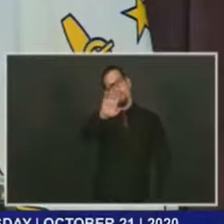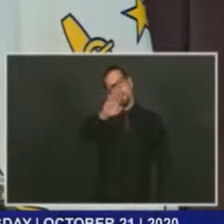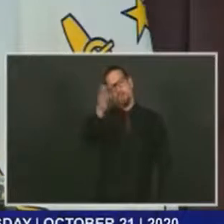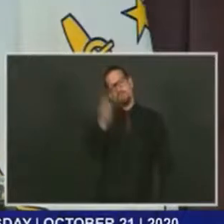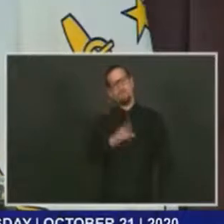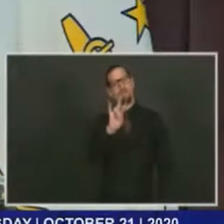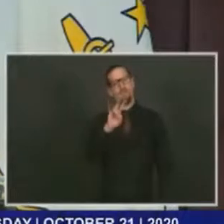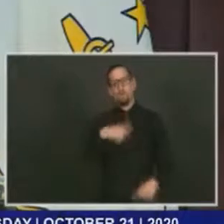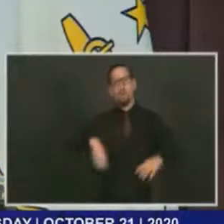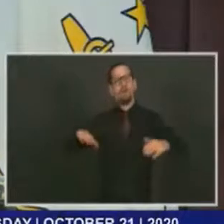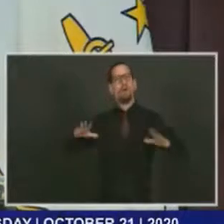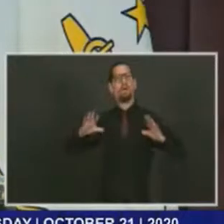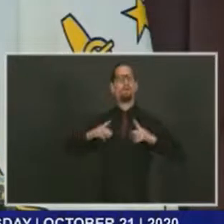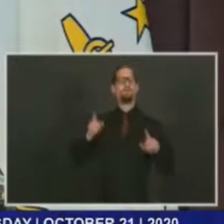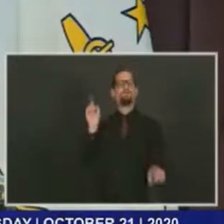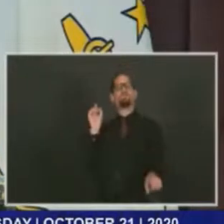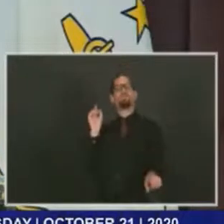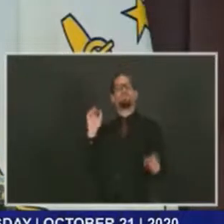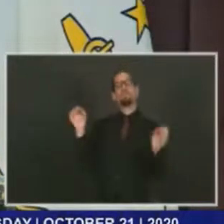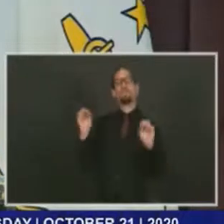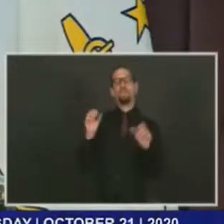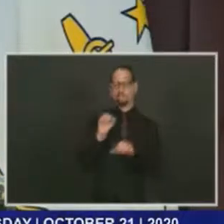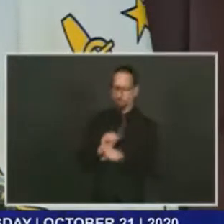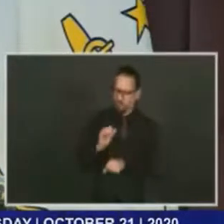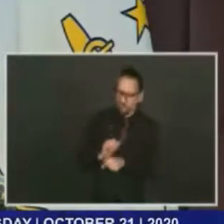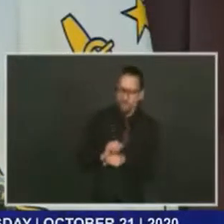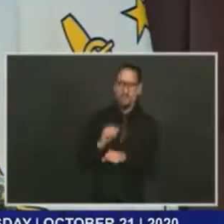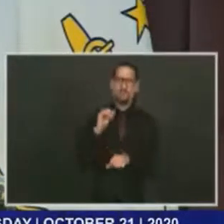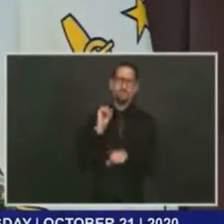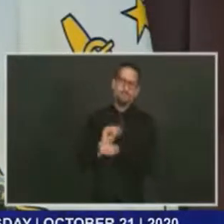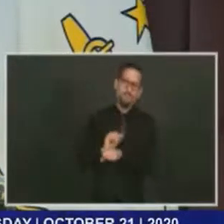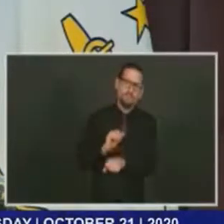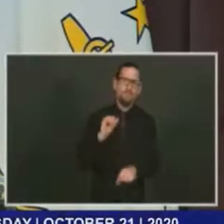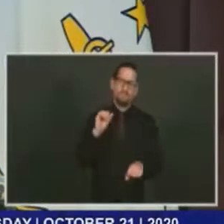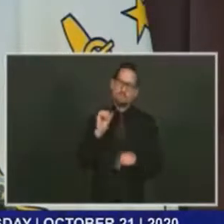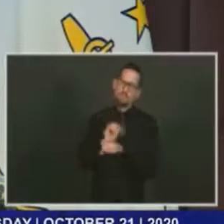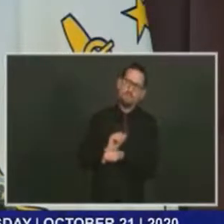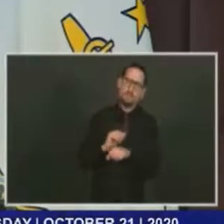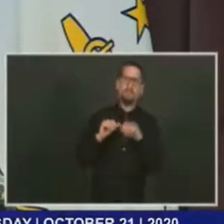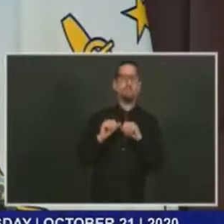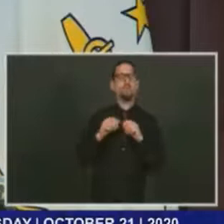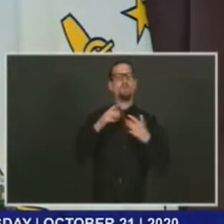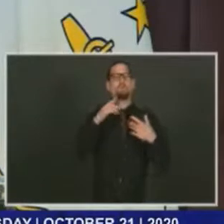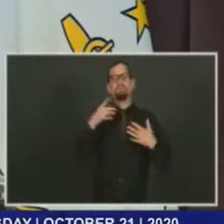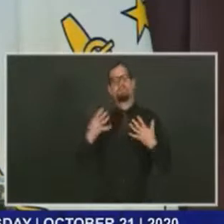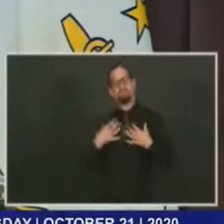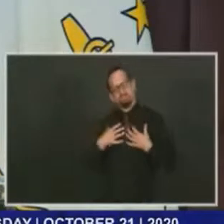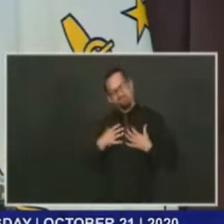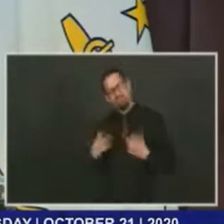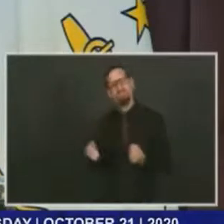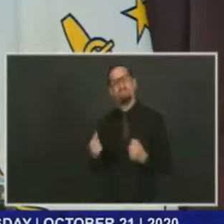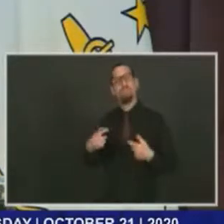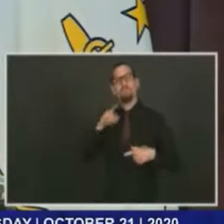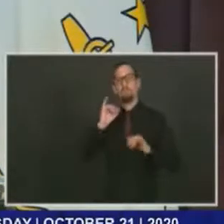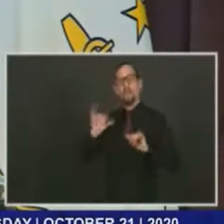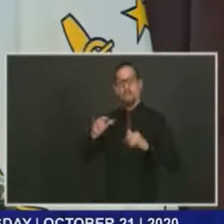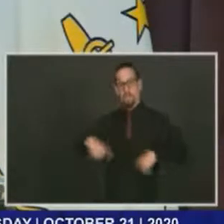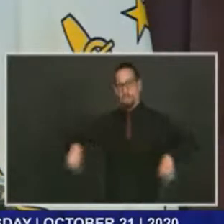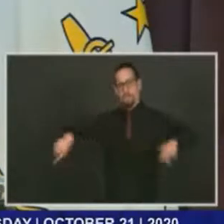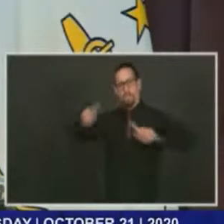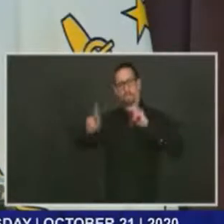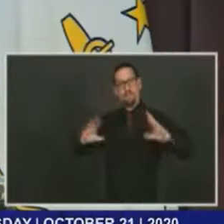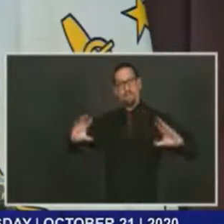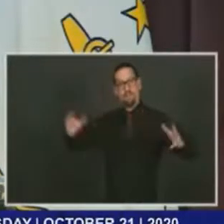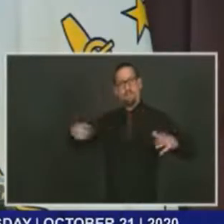scary. And your courage and resilience is an inspiration to me. And they keep us